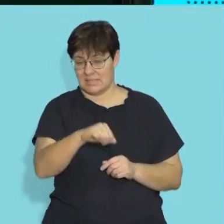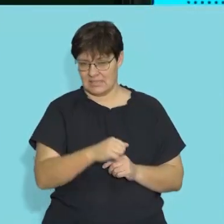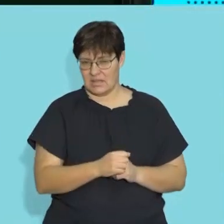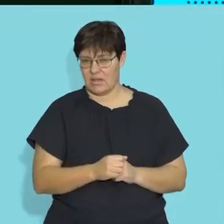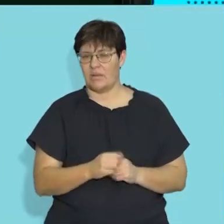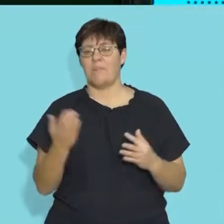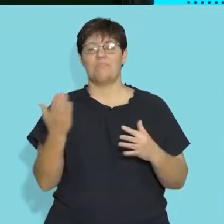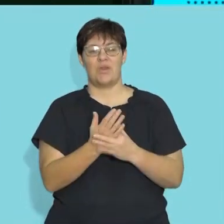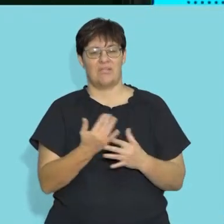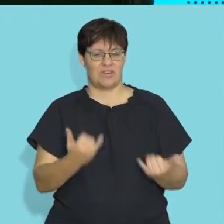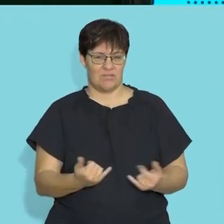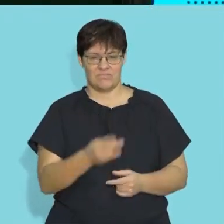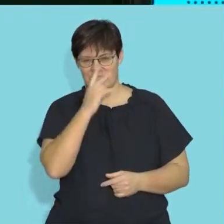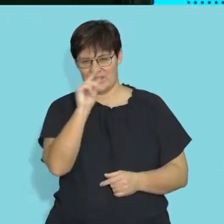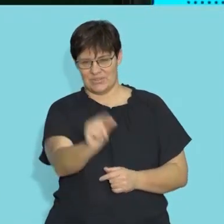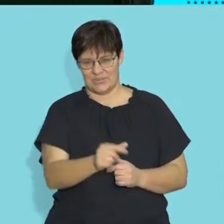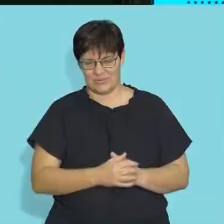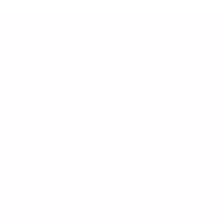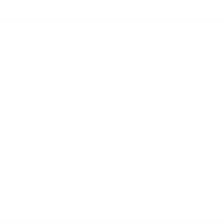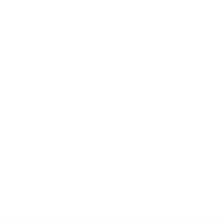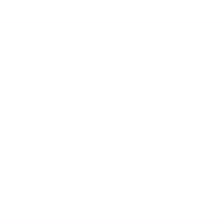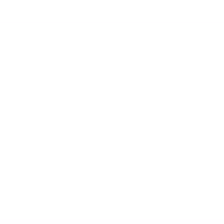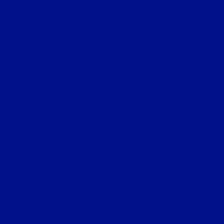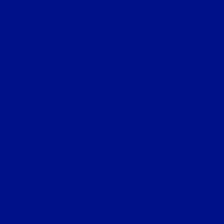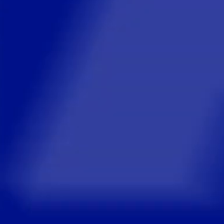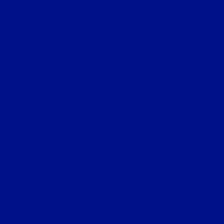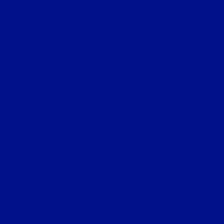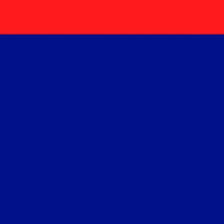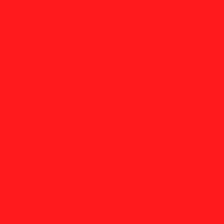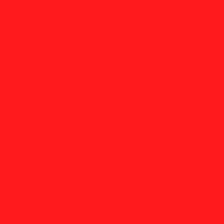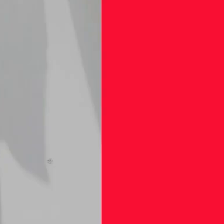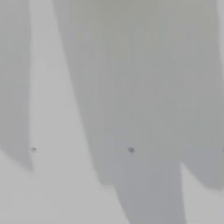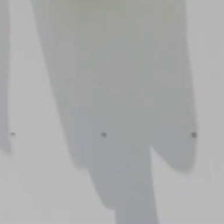Yes, let's take a break. See you soon.